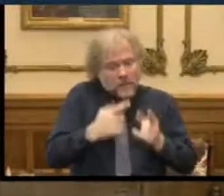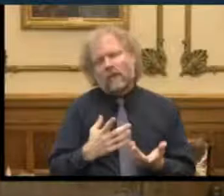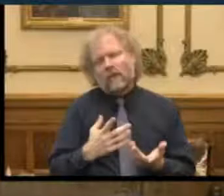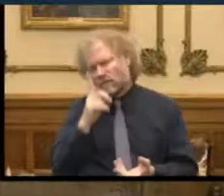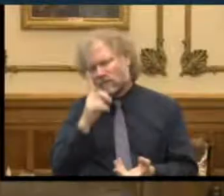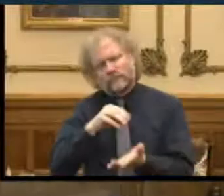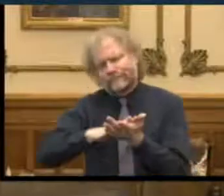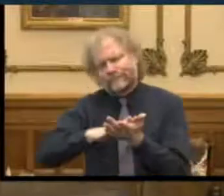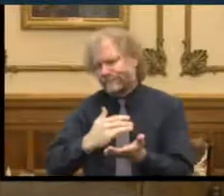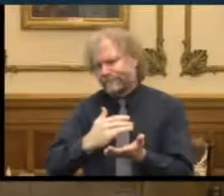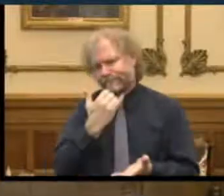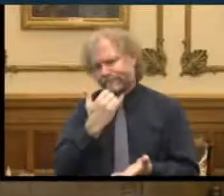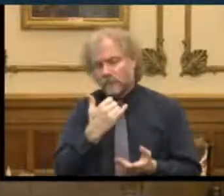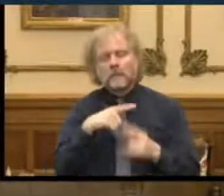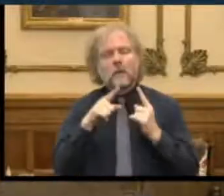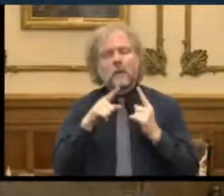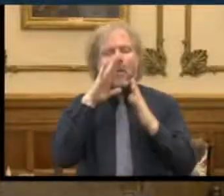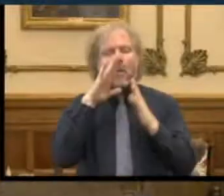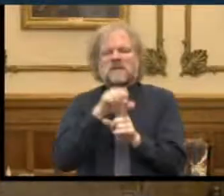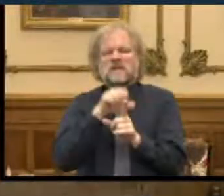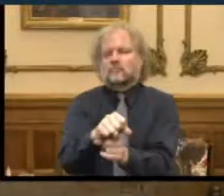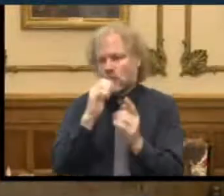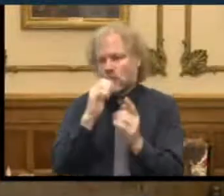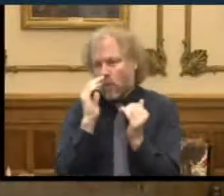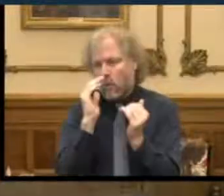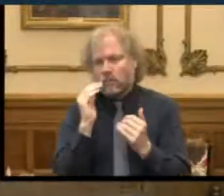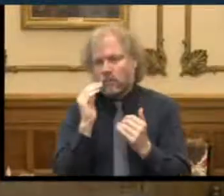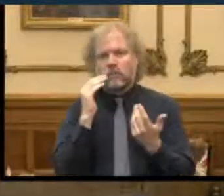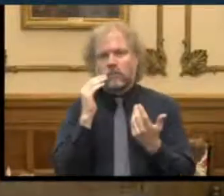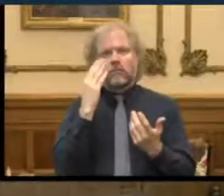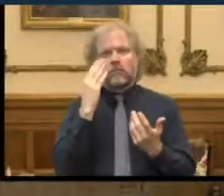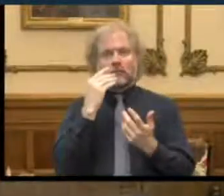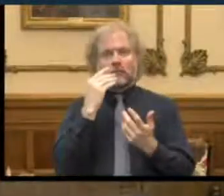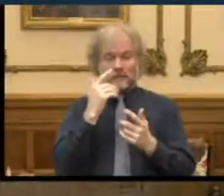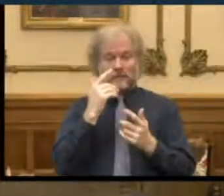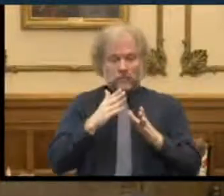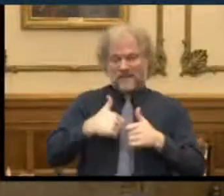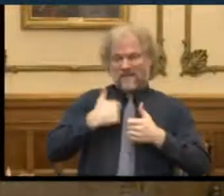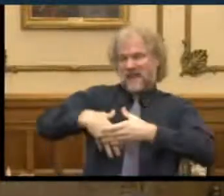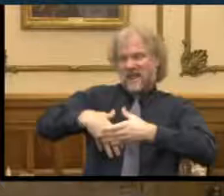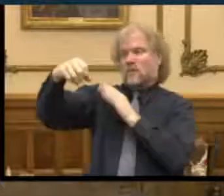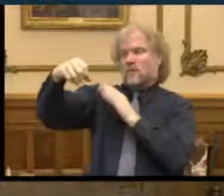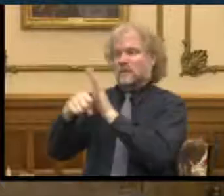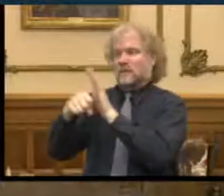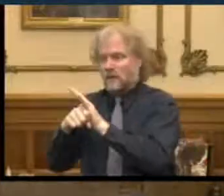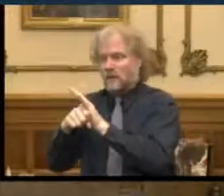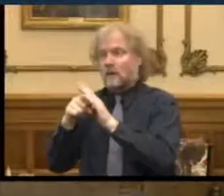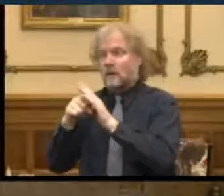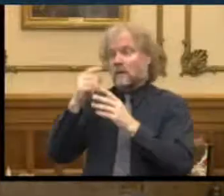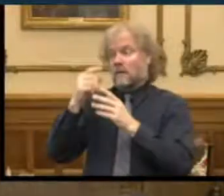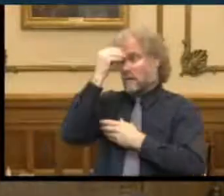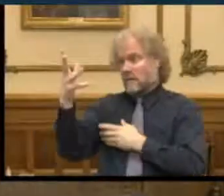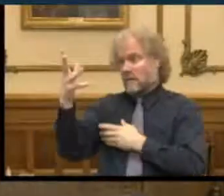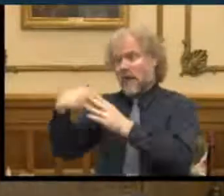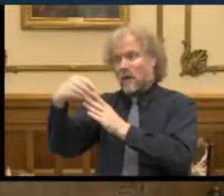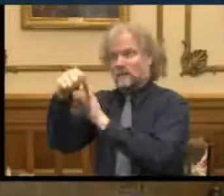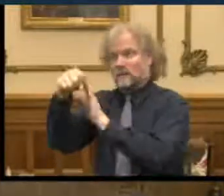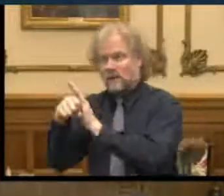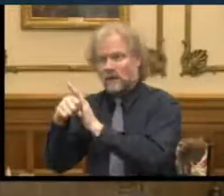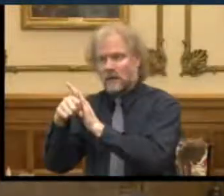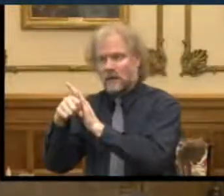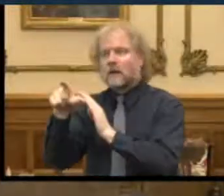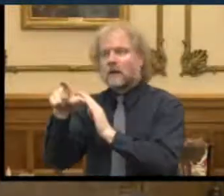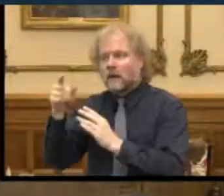certainly. Hopefully we'll be able to pick up on that by the fact that it is an out-of-state person, and as we notify out-of-state people, we'll find out that they